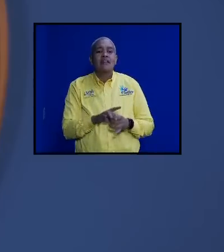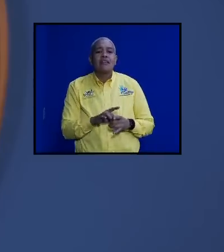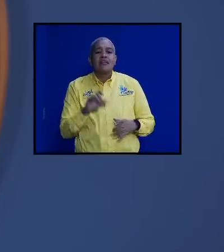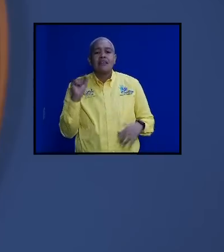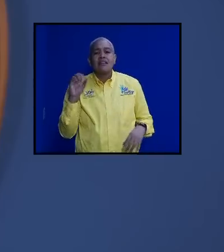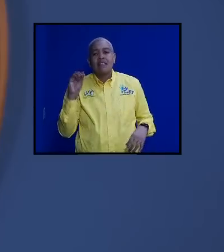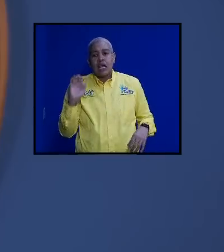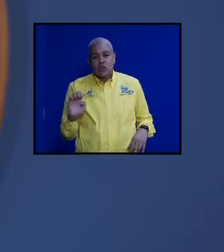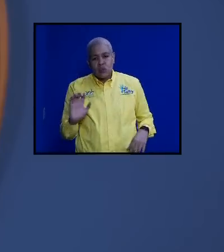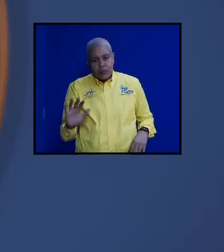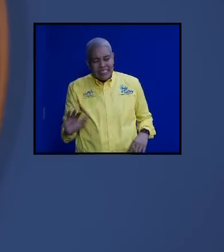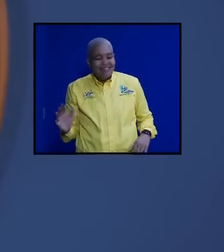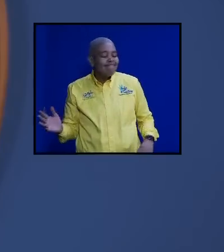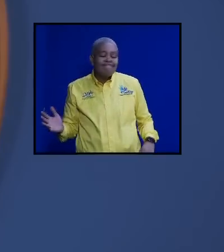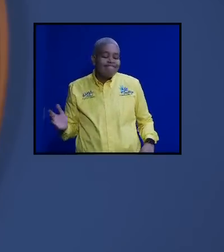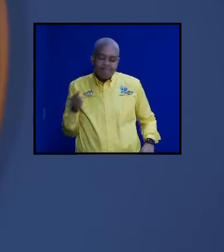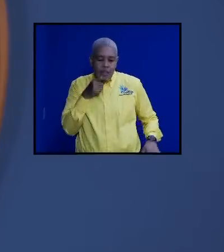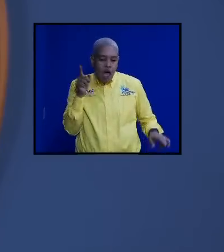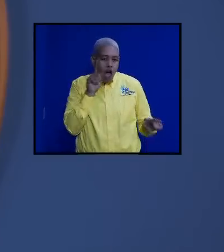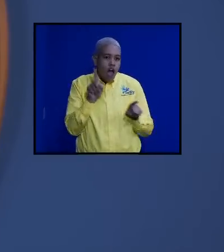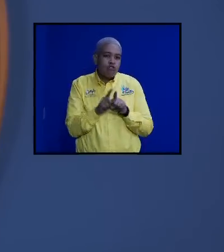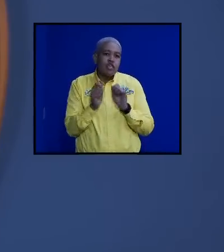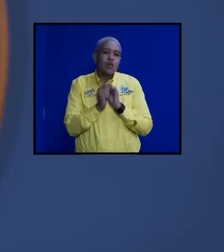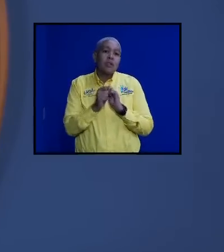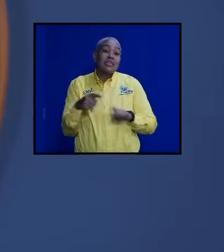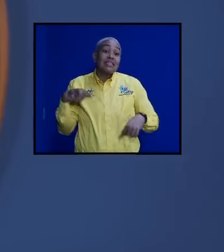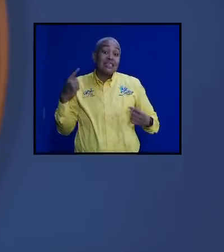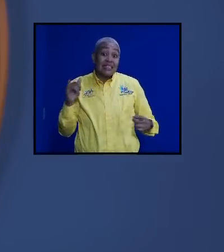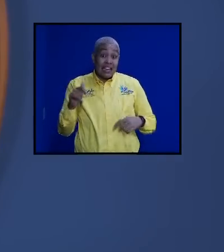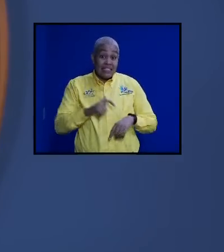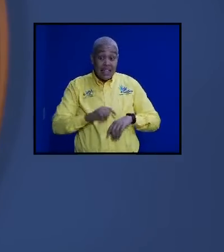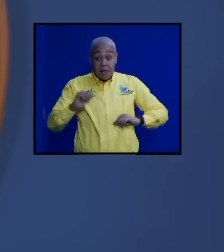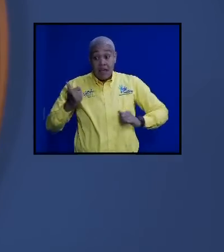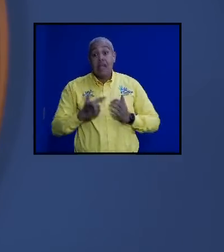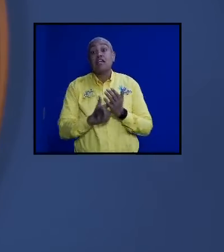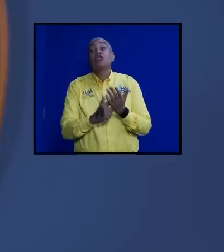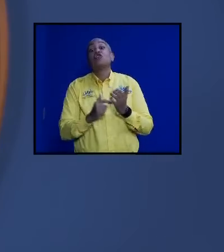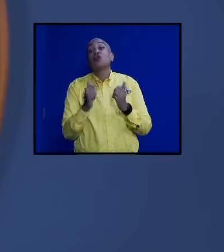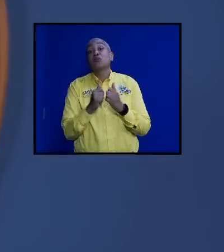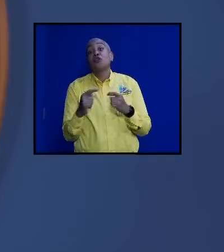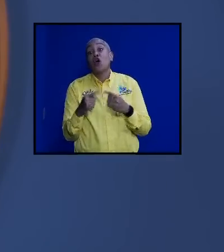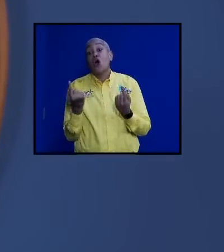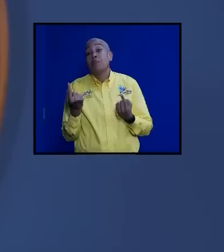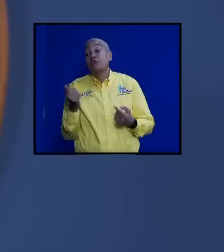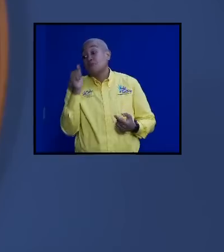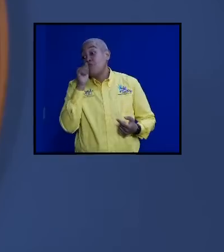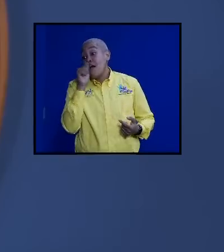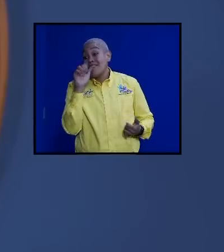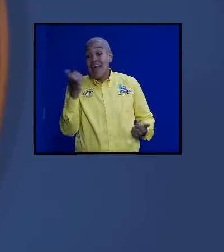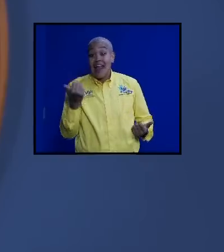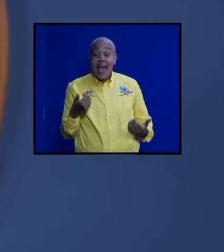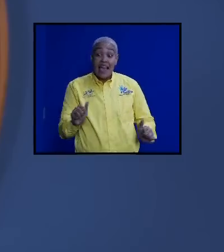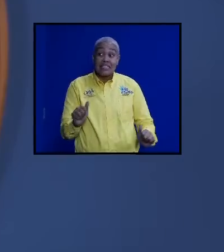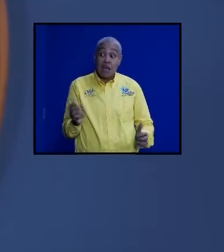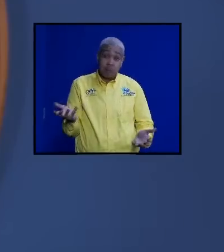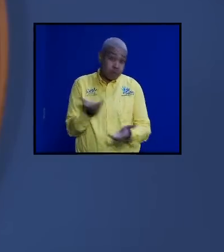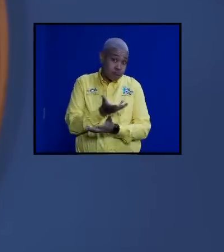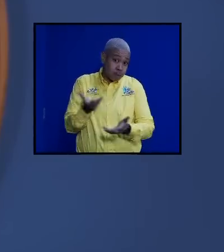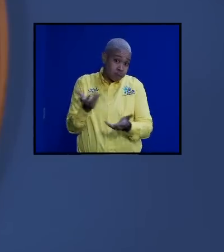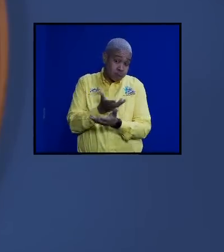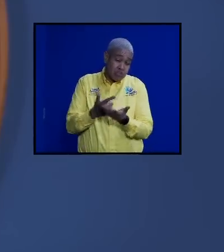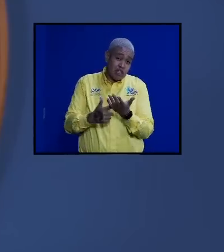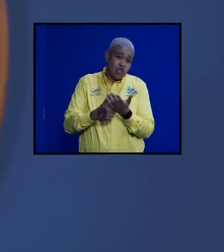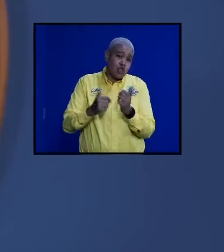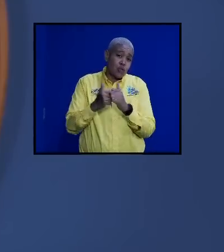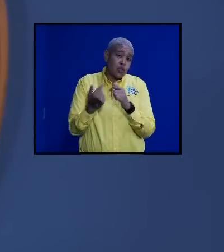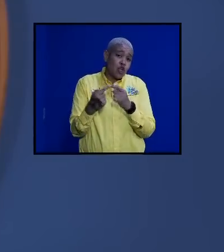the terms of the SOE. Since then, has there been any discussion, in private, any attempt to have any discussions